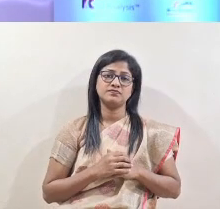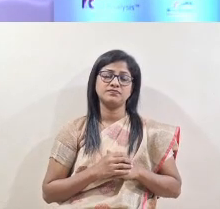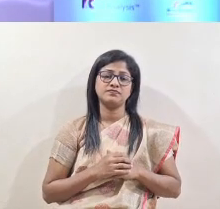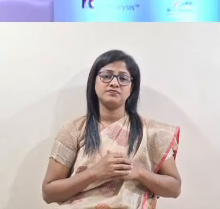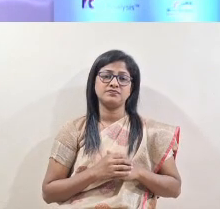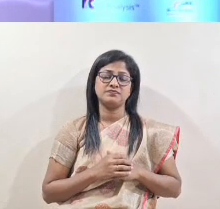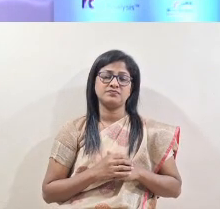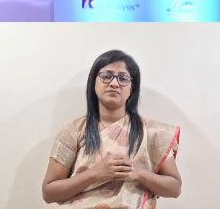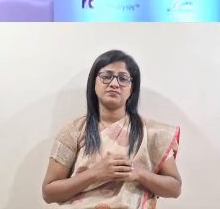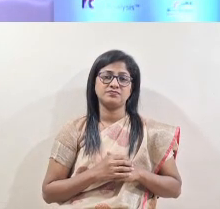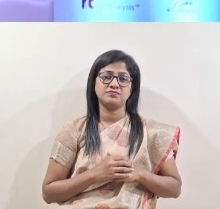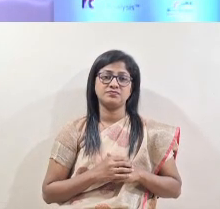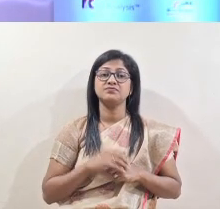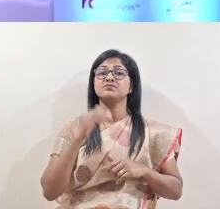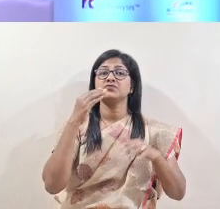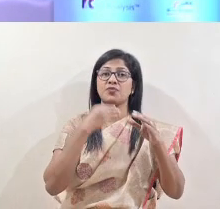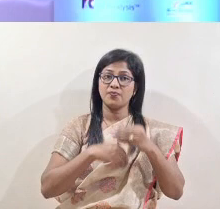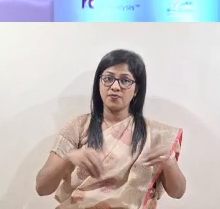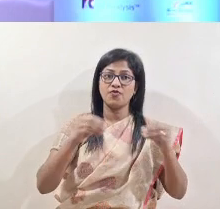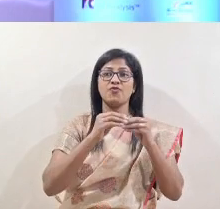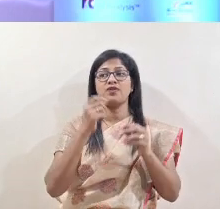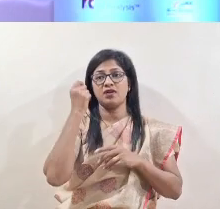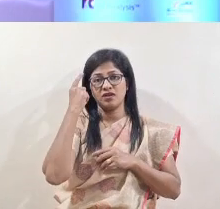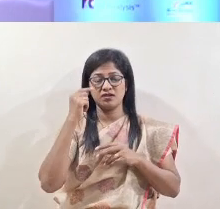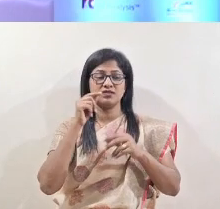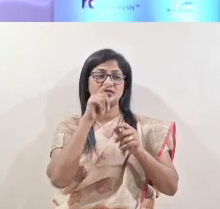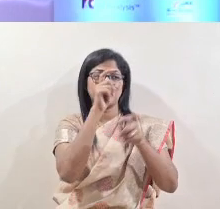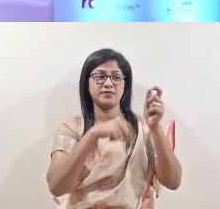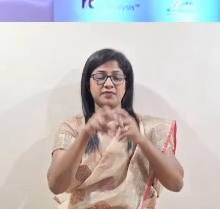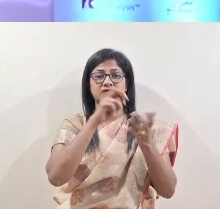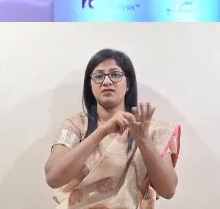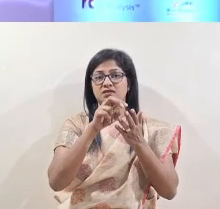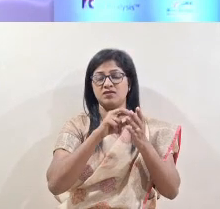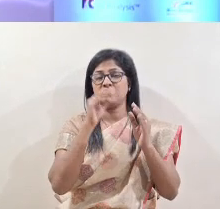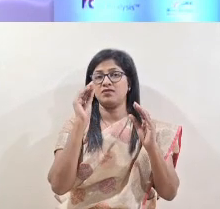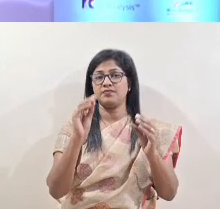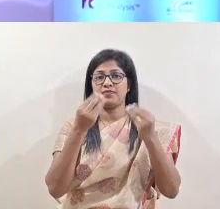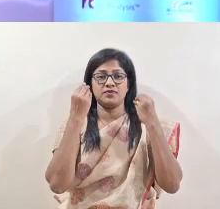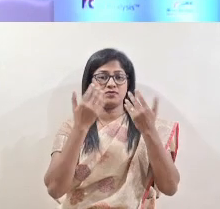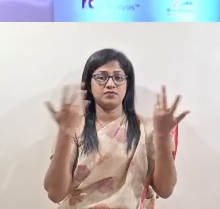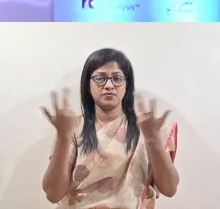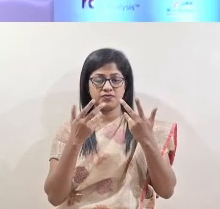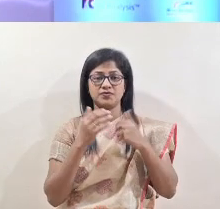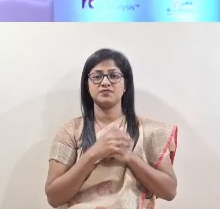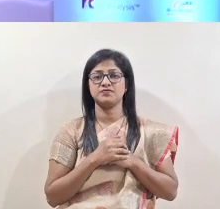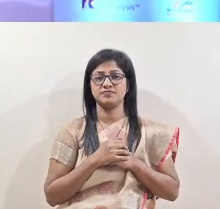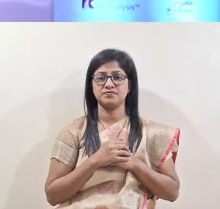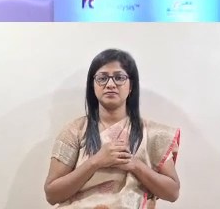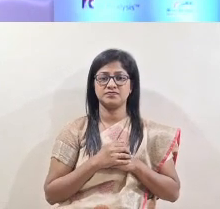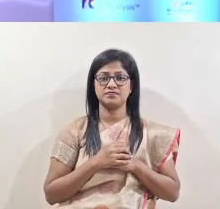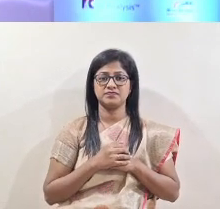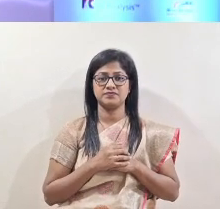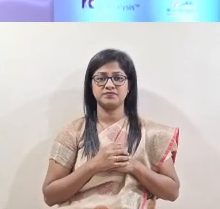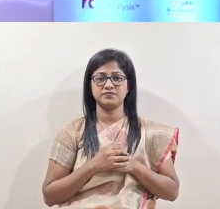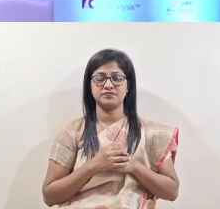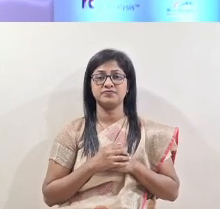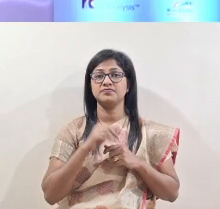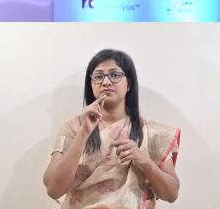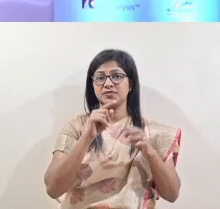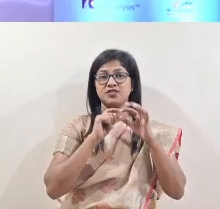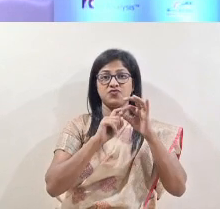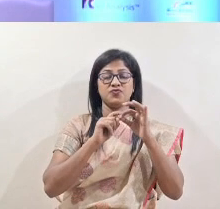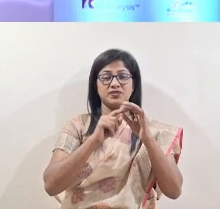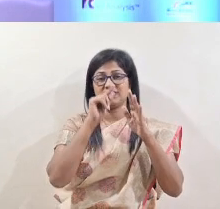To get the better understanding, the pedestrian perceptions were considered. In that, the questions